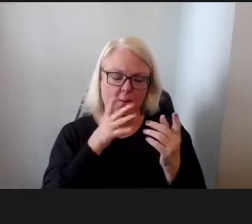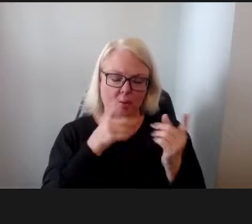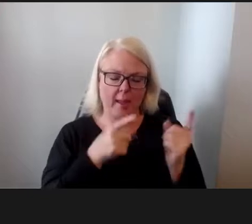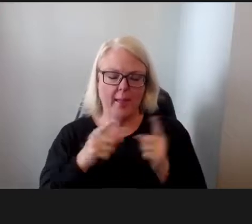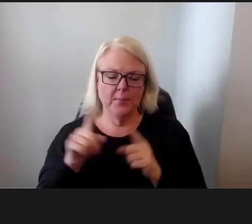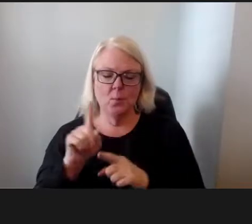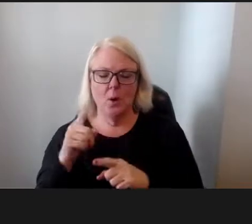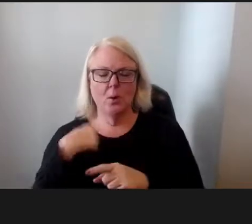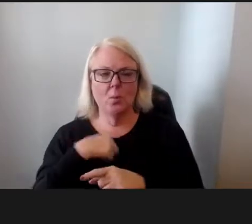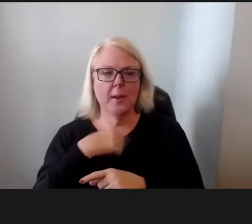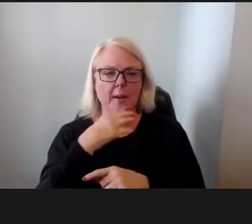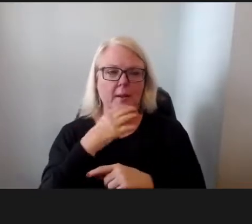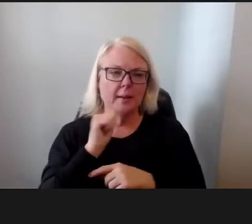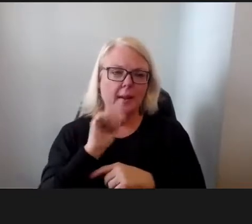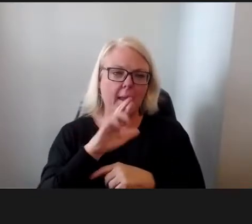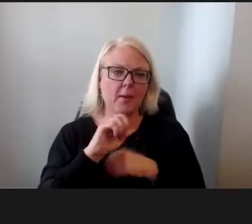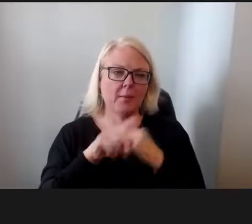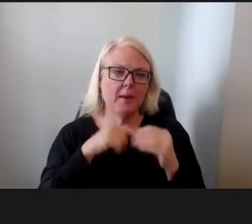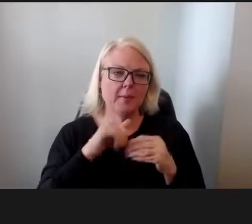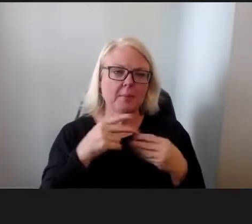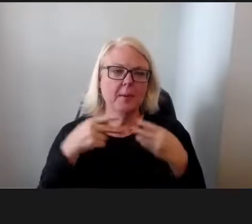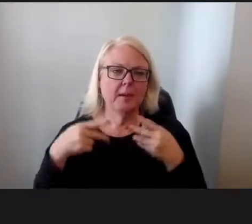about.